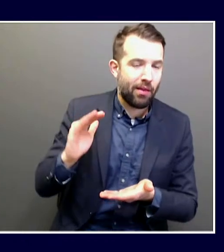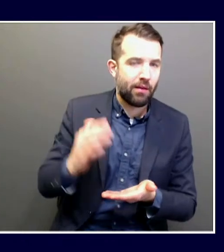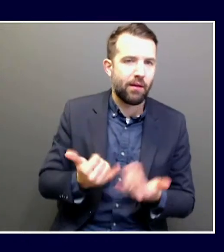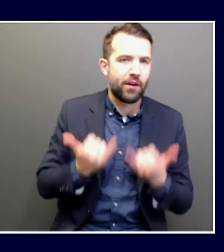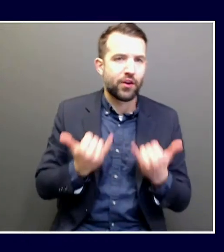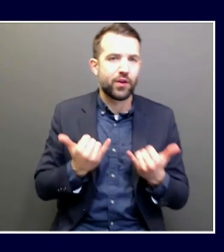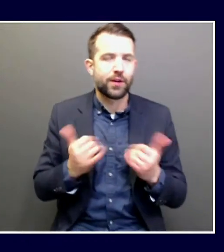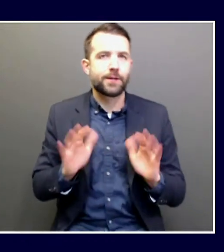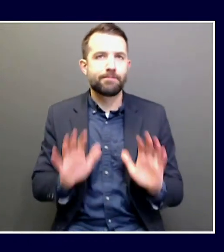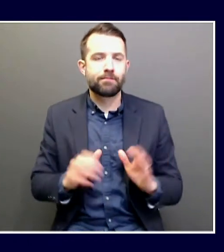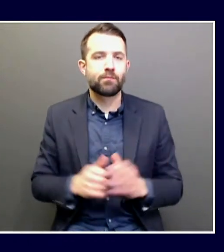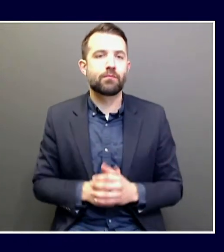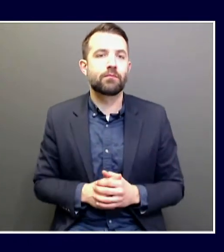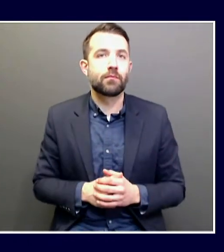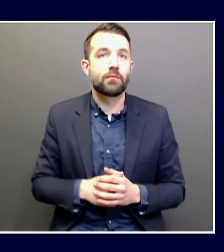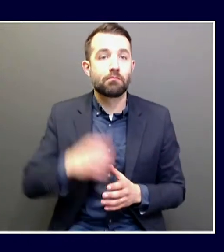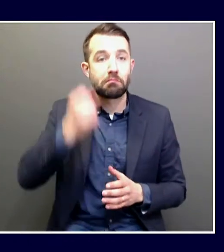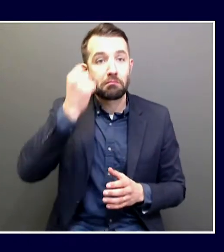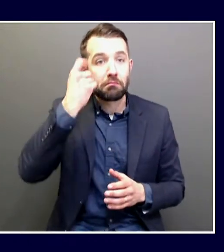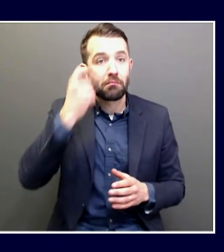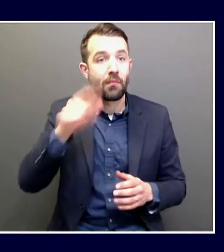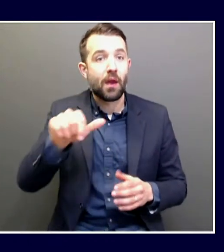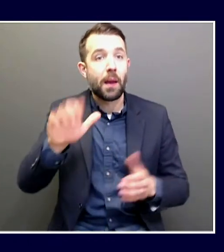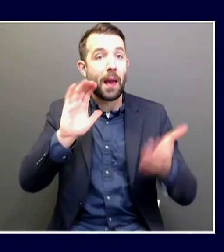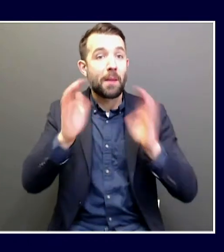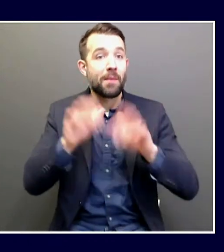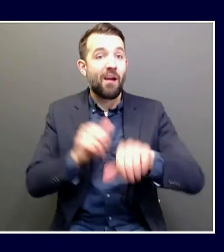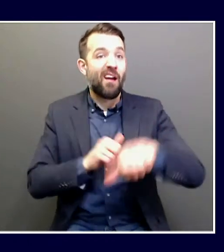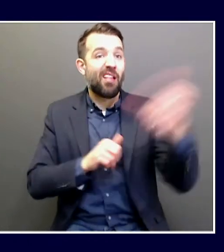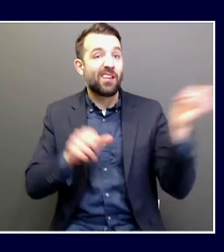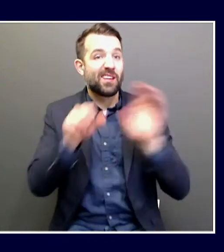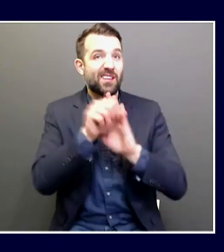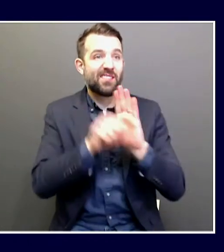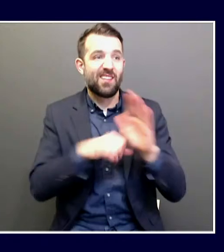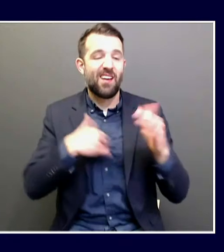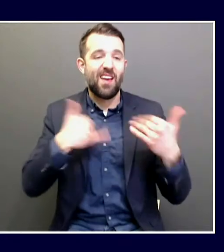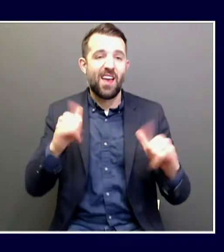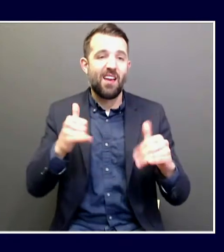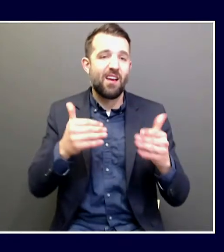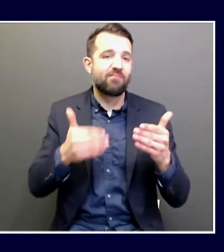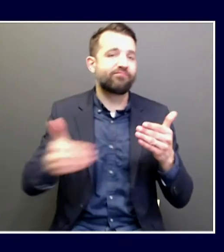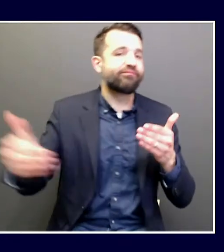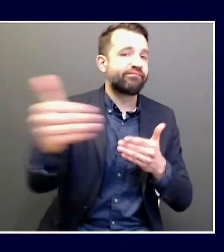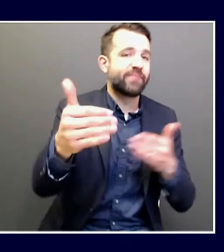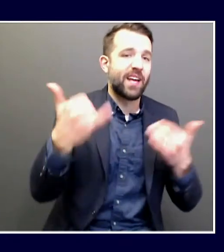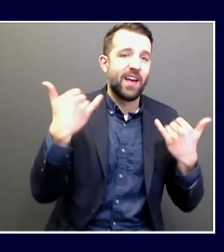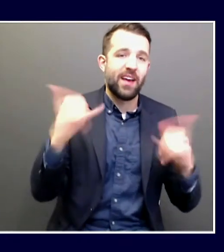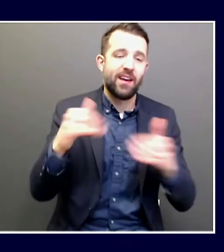comes to vaccination rates. As of the latest US CDC data,